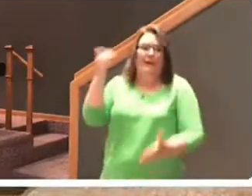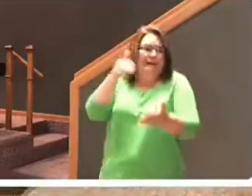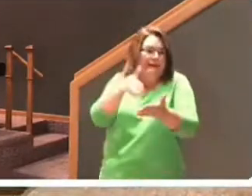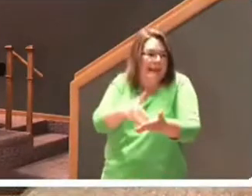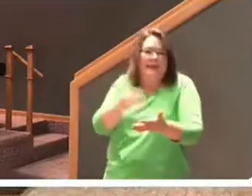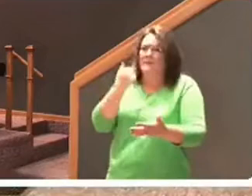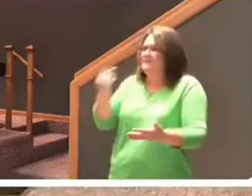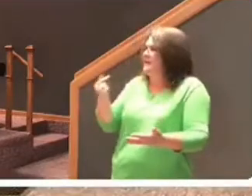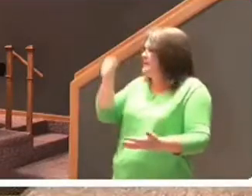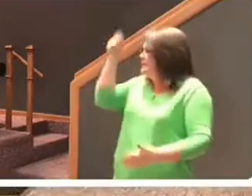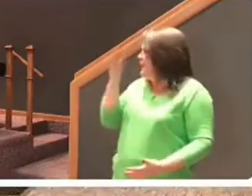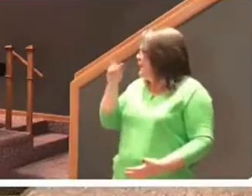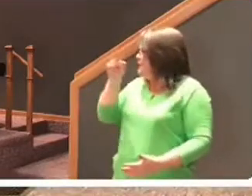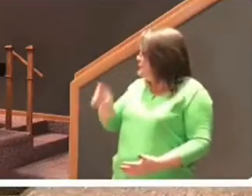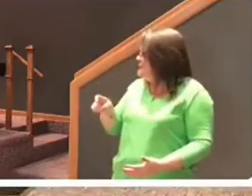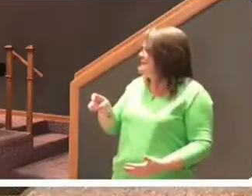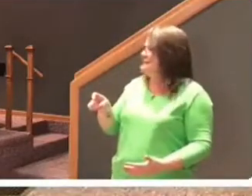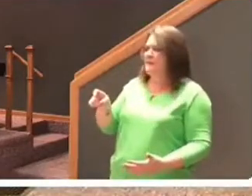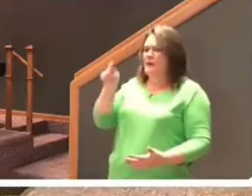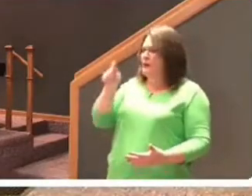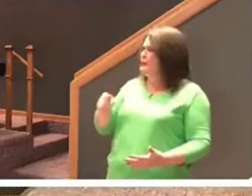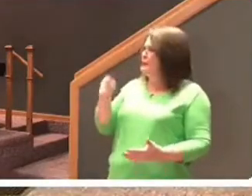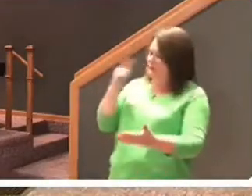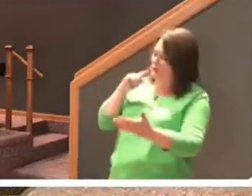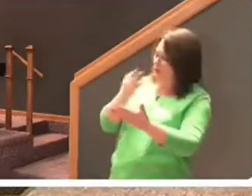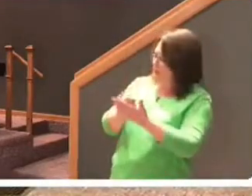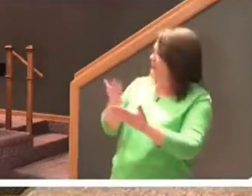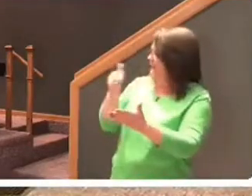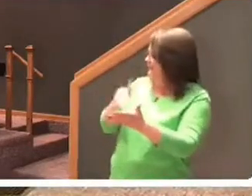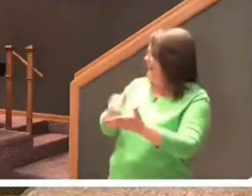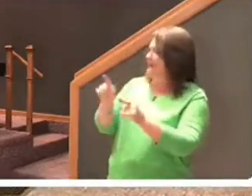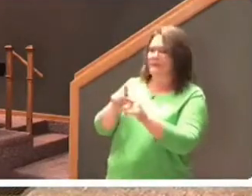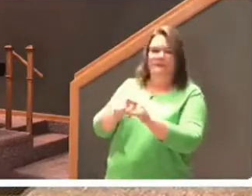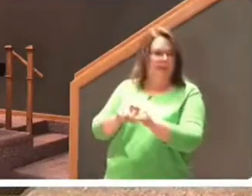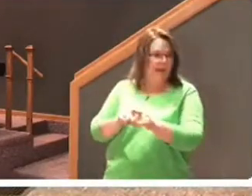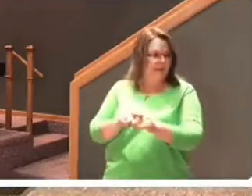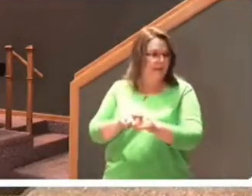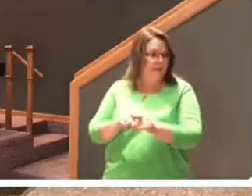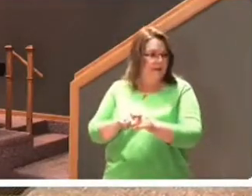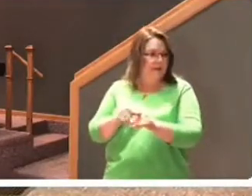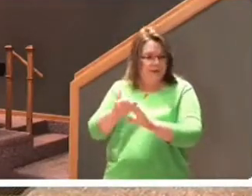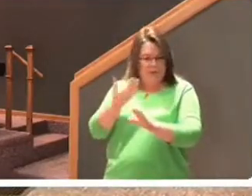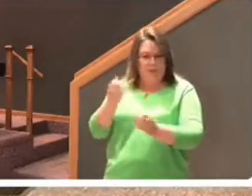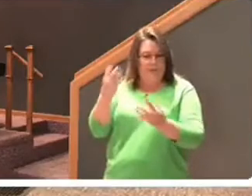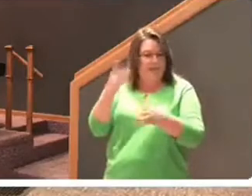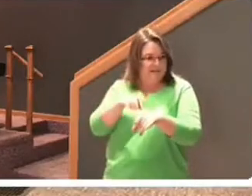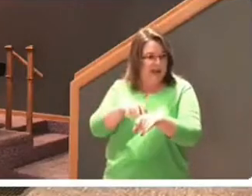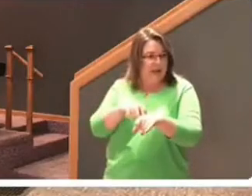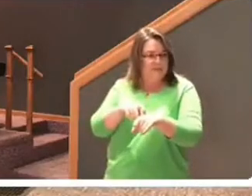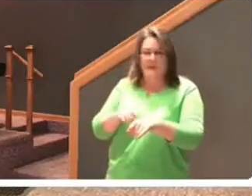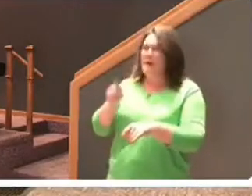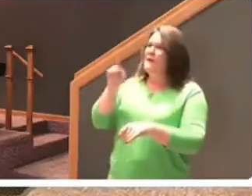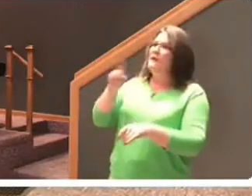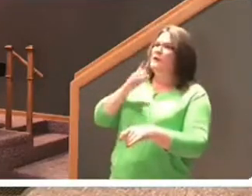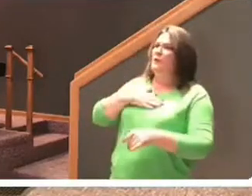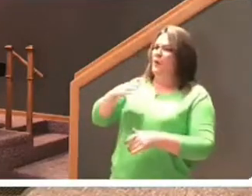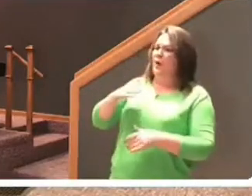again, and I'm saying, God, you need to prove once again, like you have to me so many times, that you are